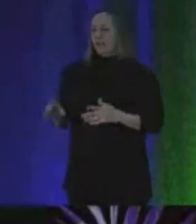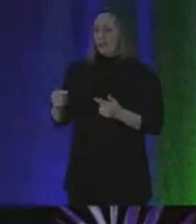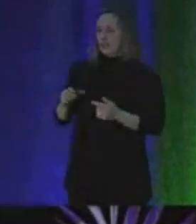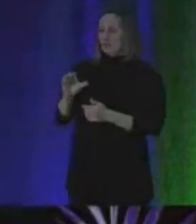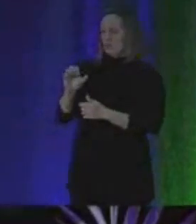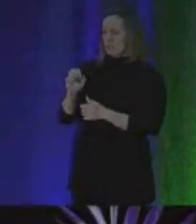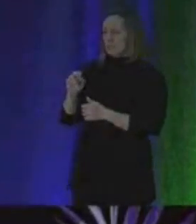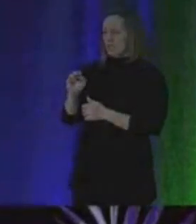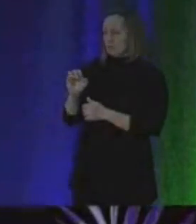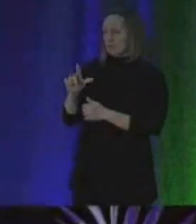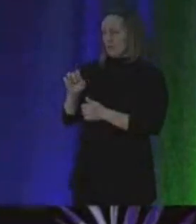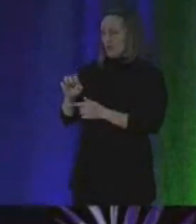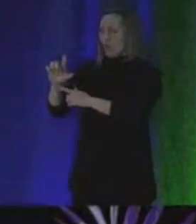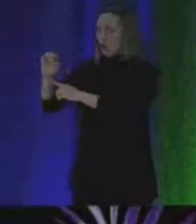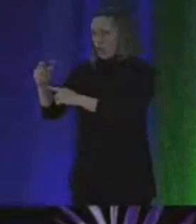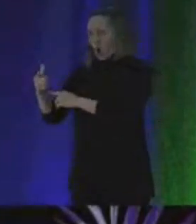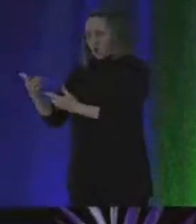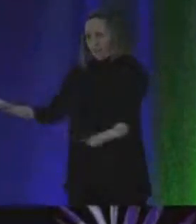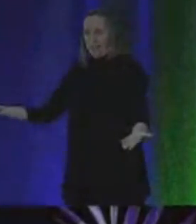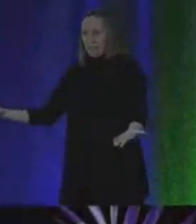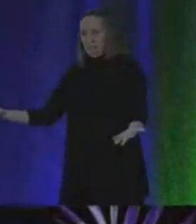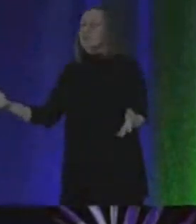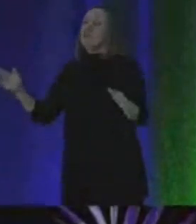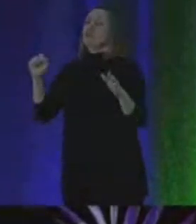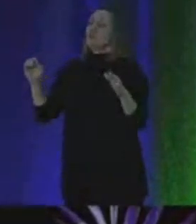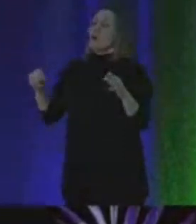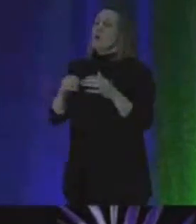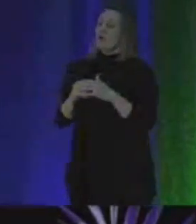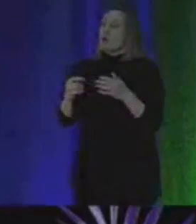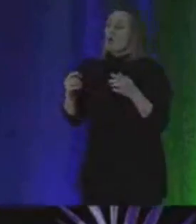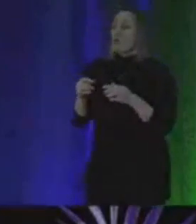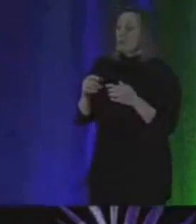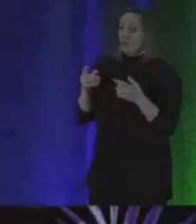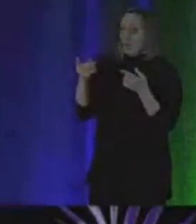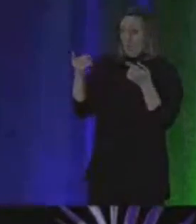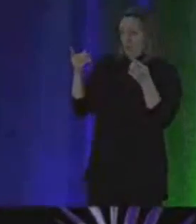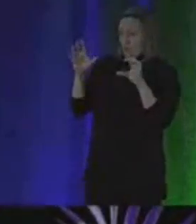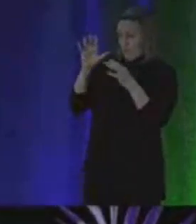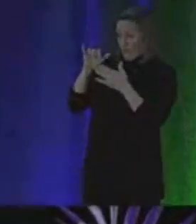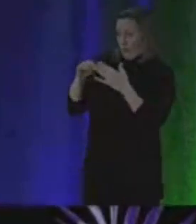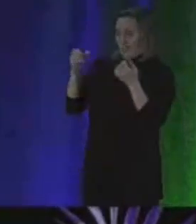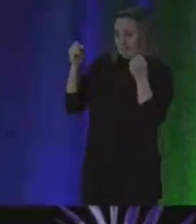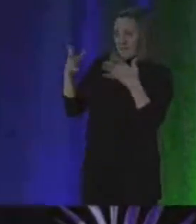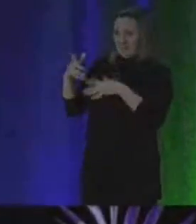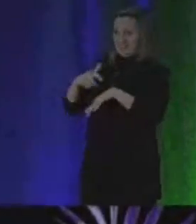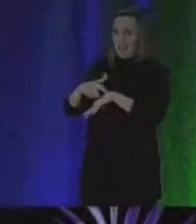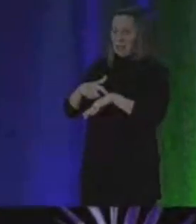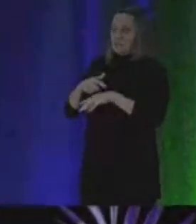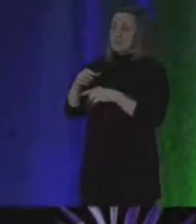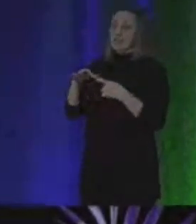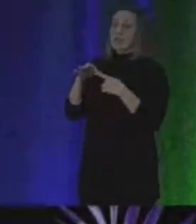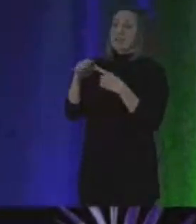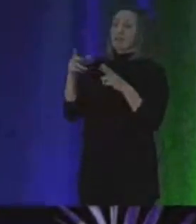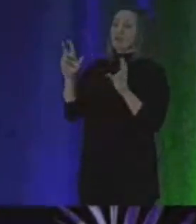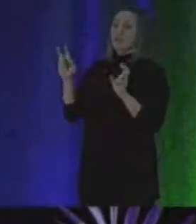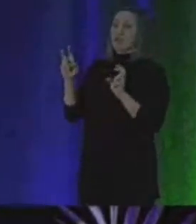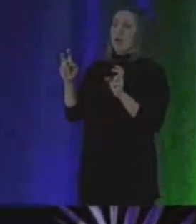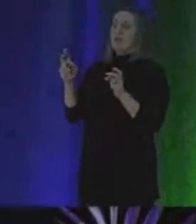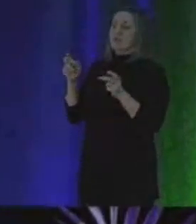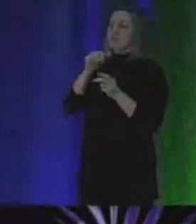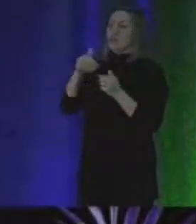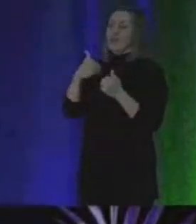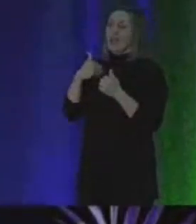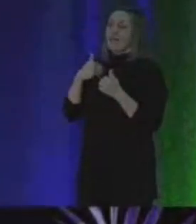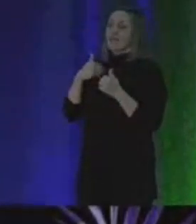log things. So when you're console logging, a lot of the time you don't have, especially if it's getting called other places, you don't have like a